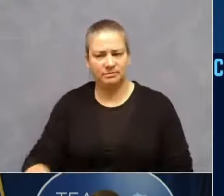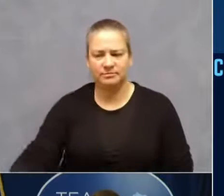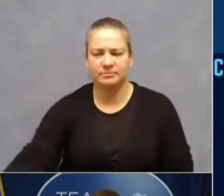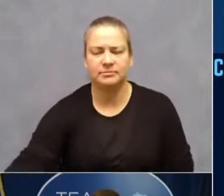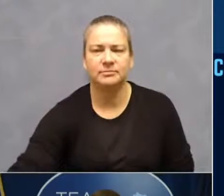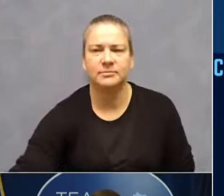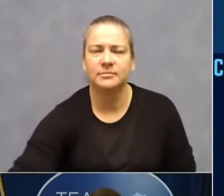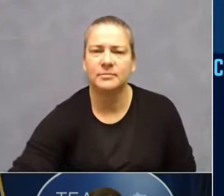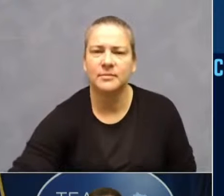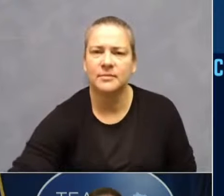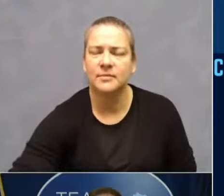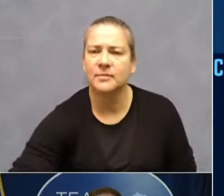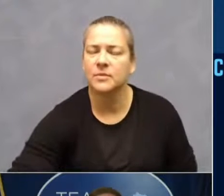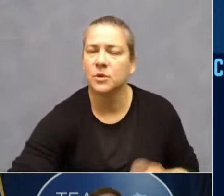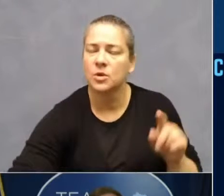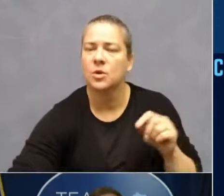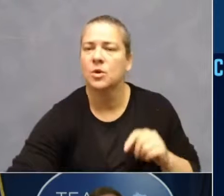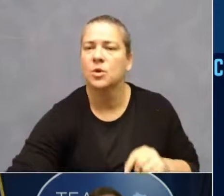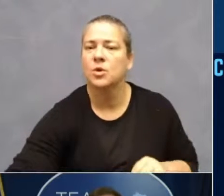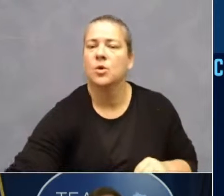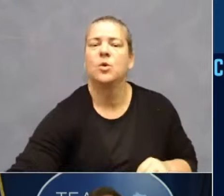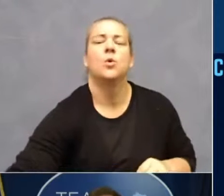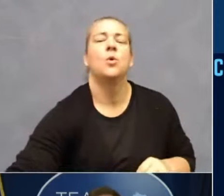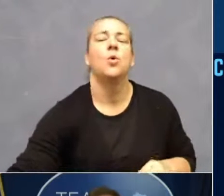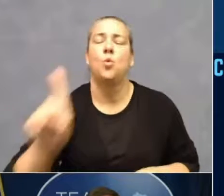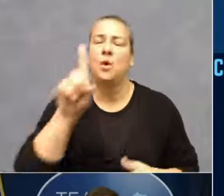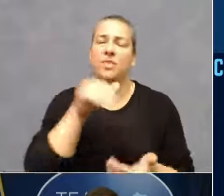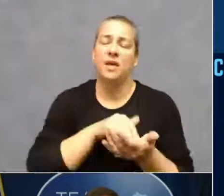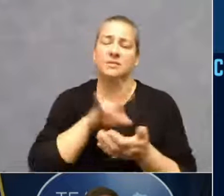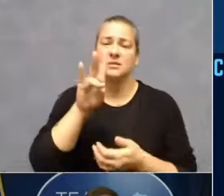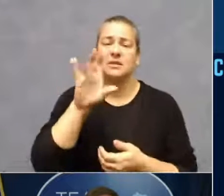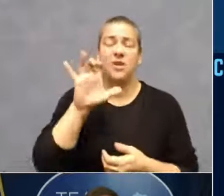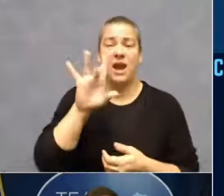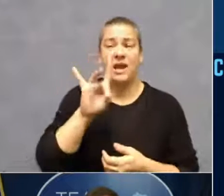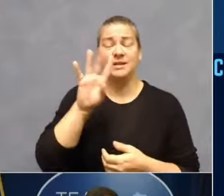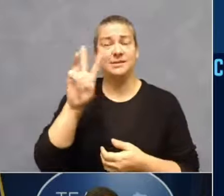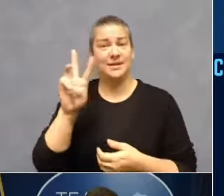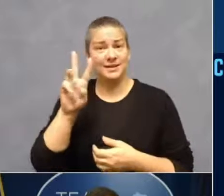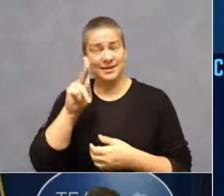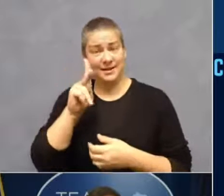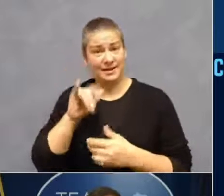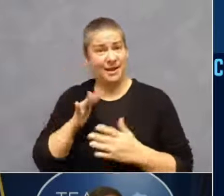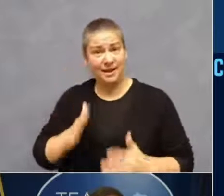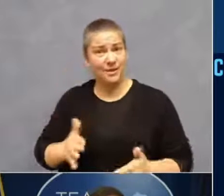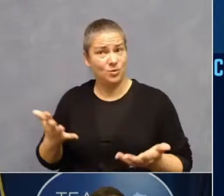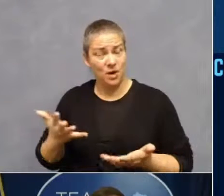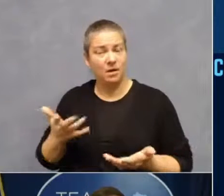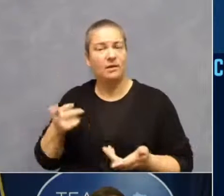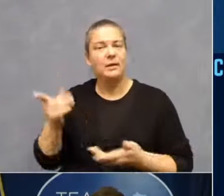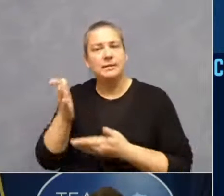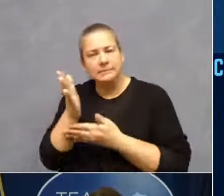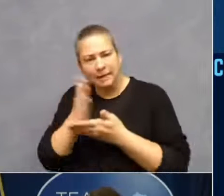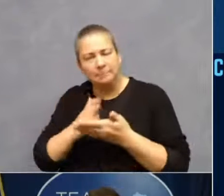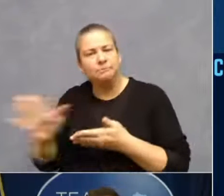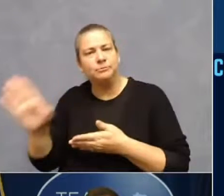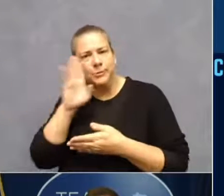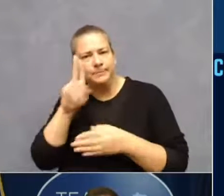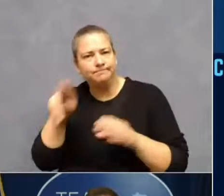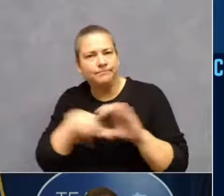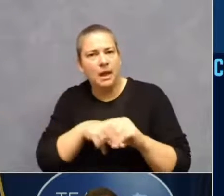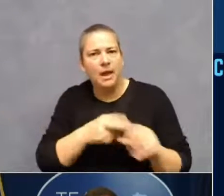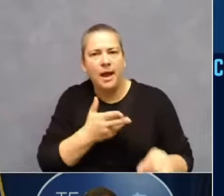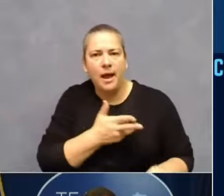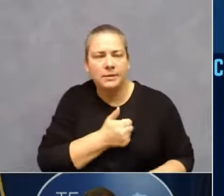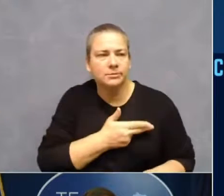that's 1,786 Kentuckians, that some portion of which will end up in the hospital, will end up in the